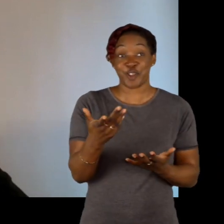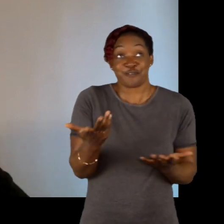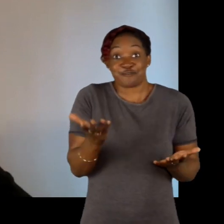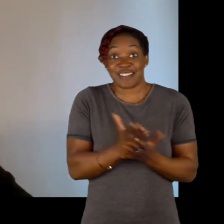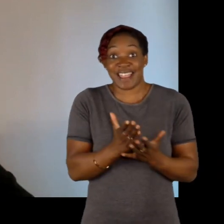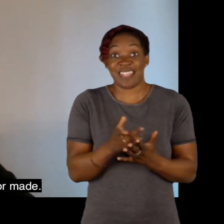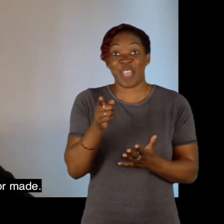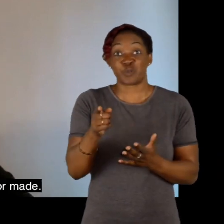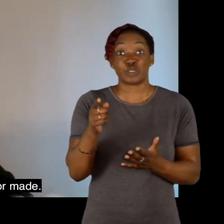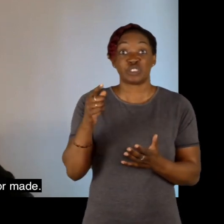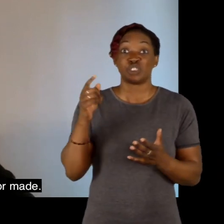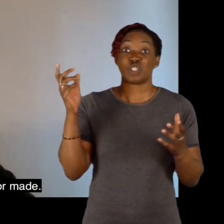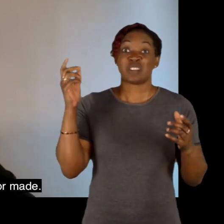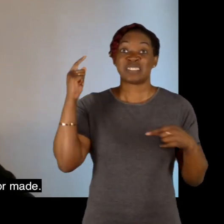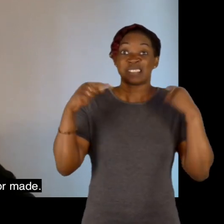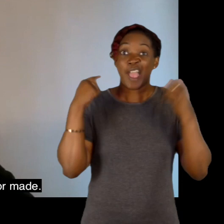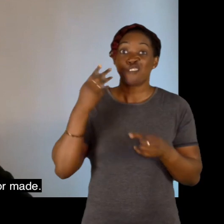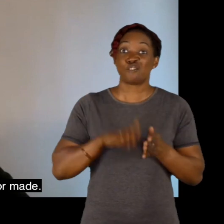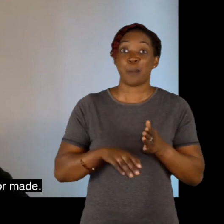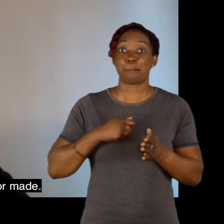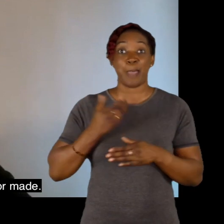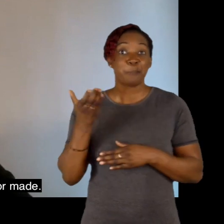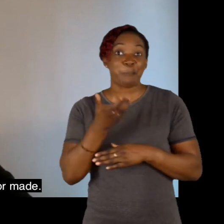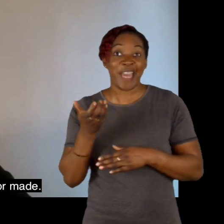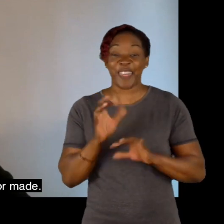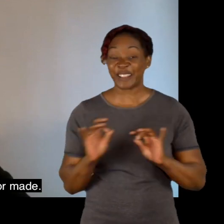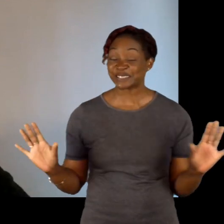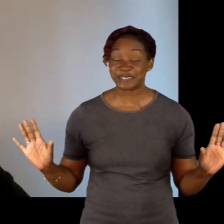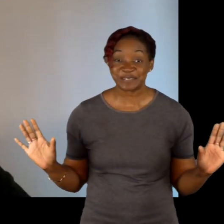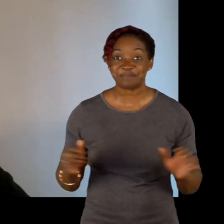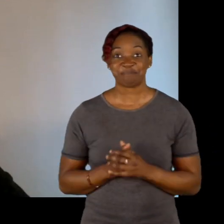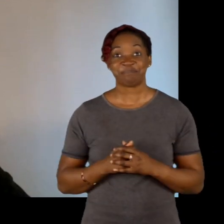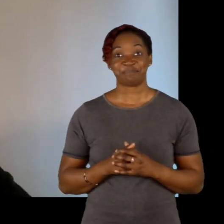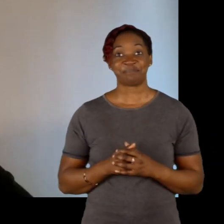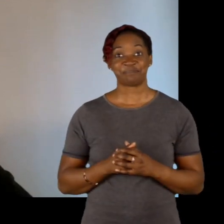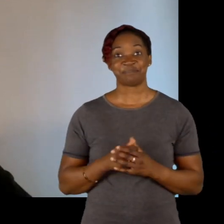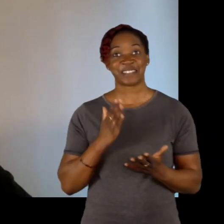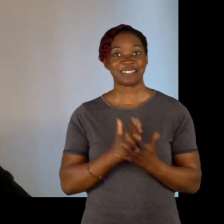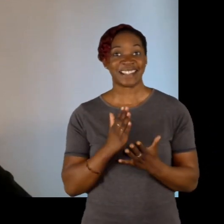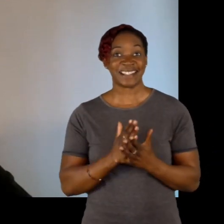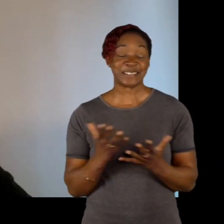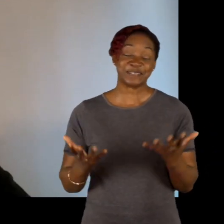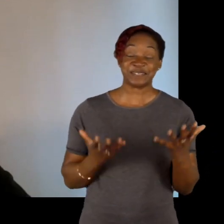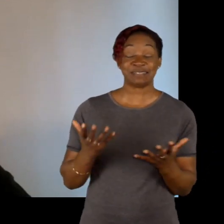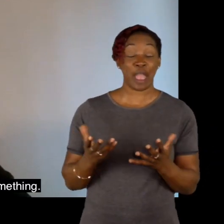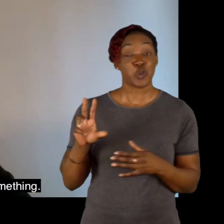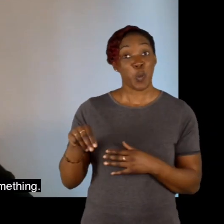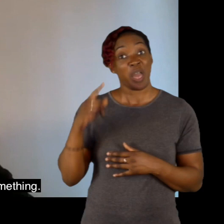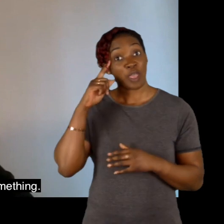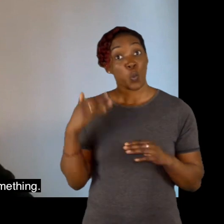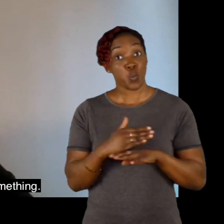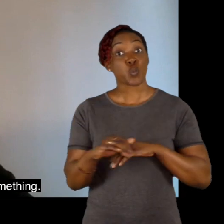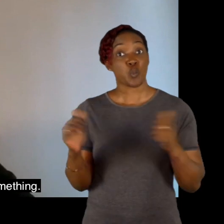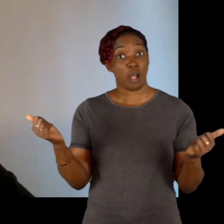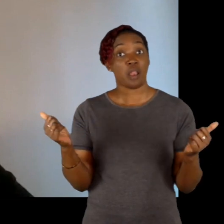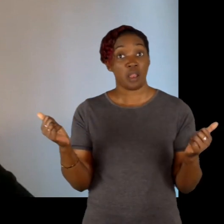actually add. That was just the noise that my door made. Yeah, I think I should probably